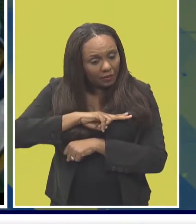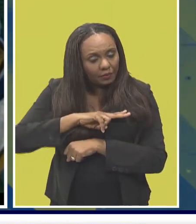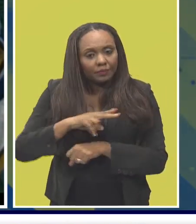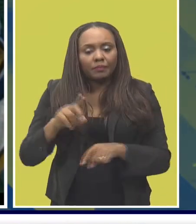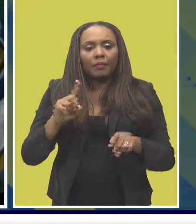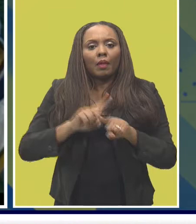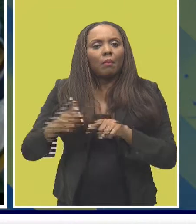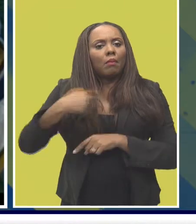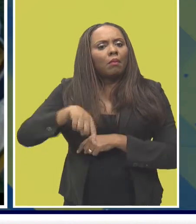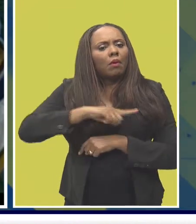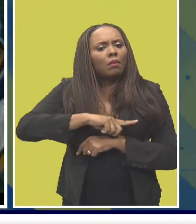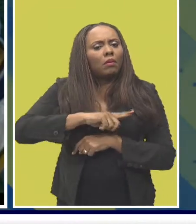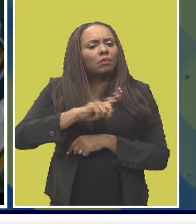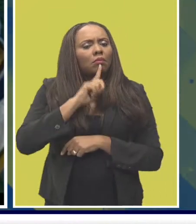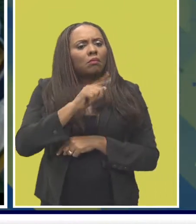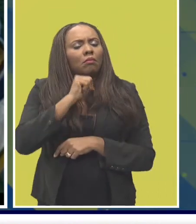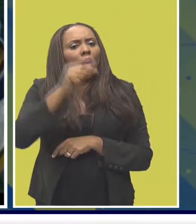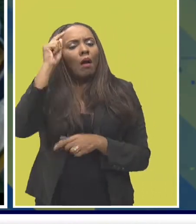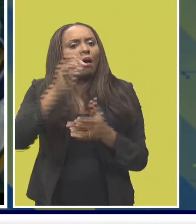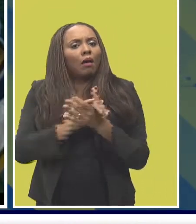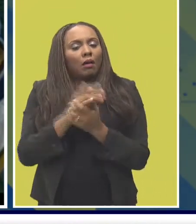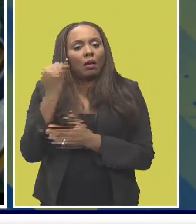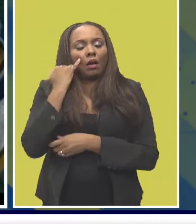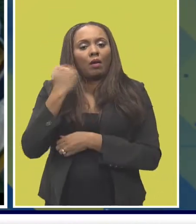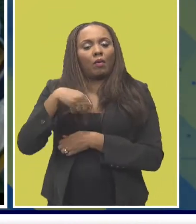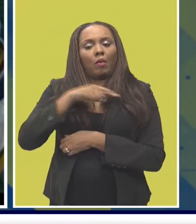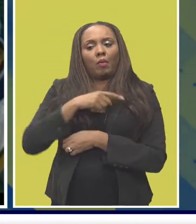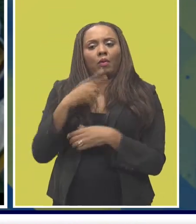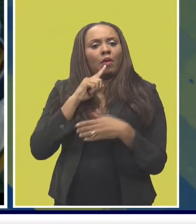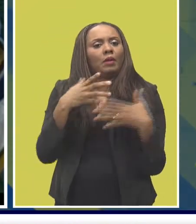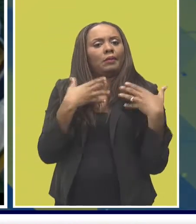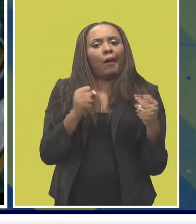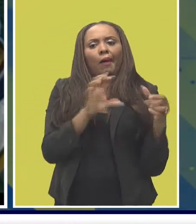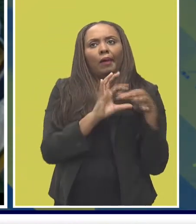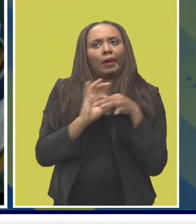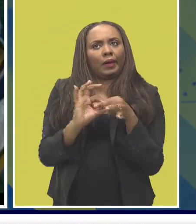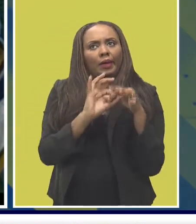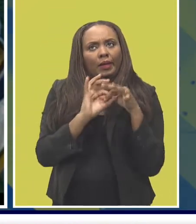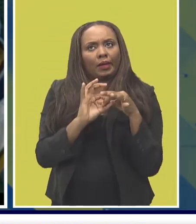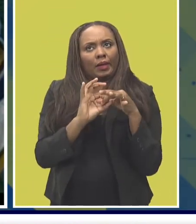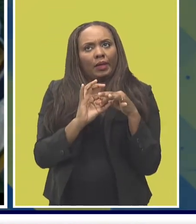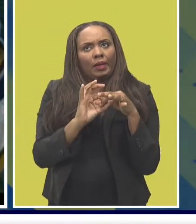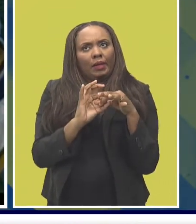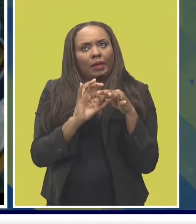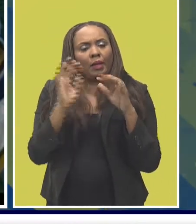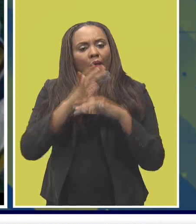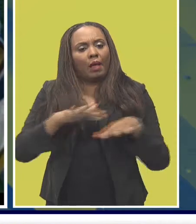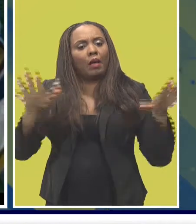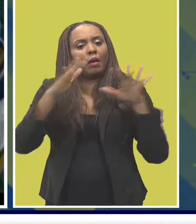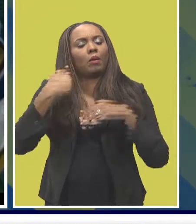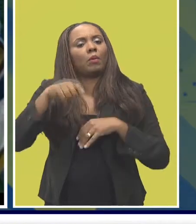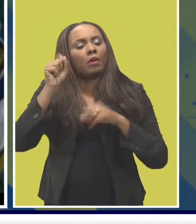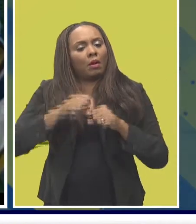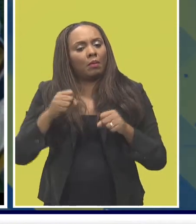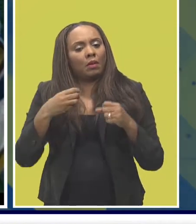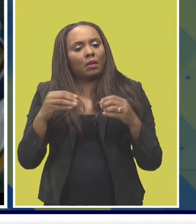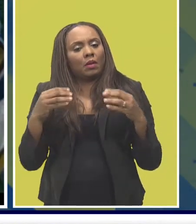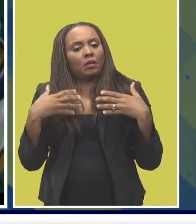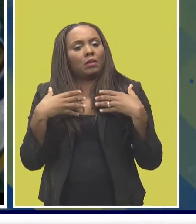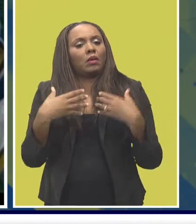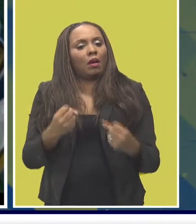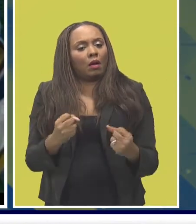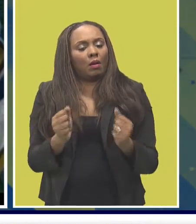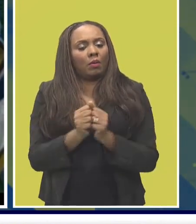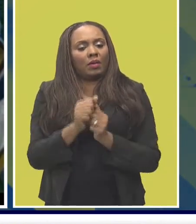don't believe that if we are stronger together there, that we can also be stronger together in the context of the single market